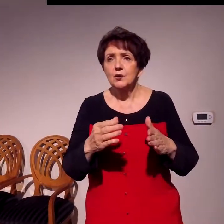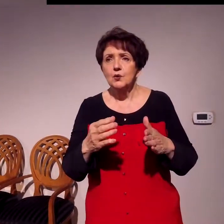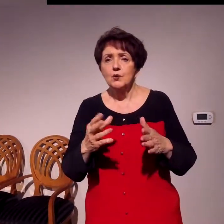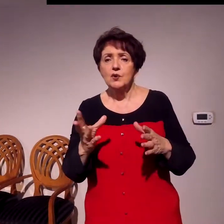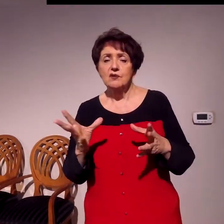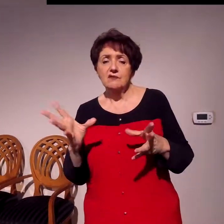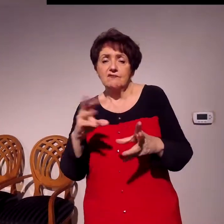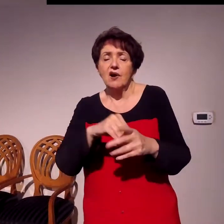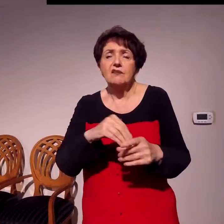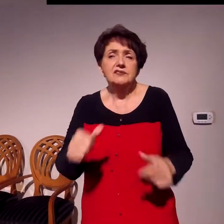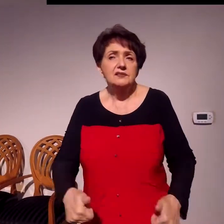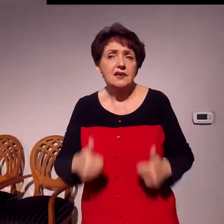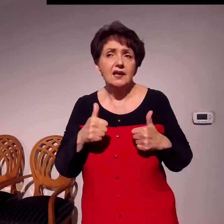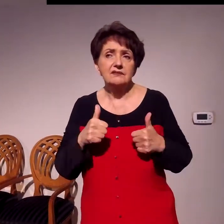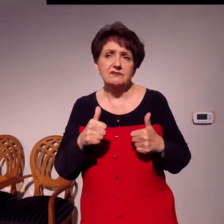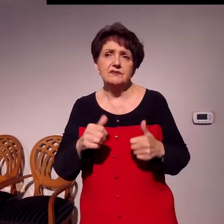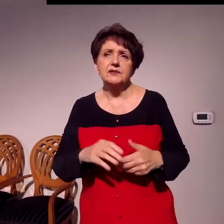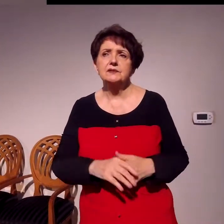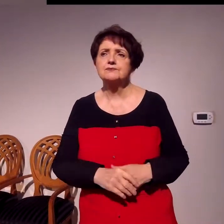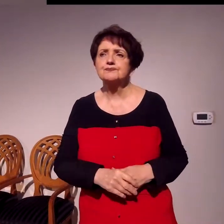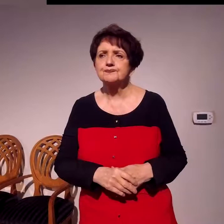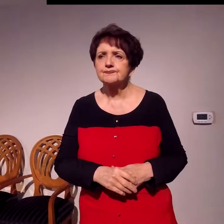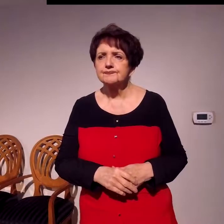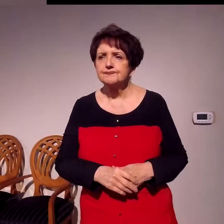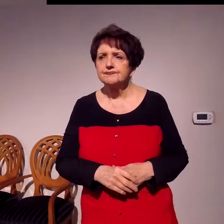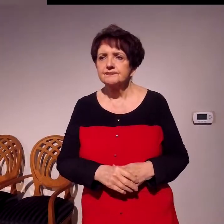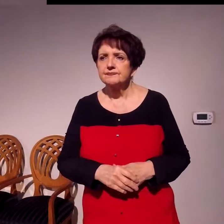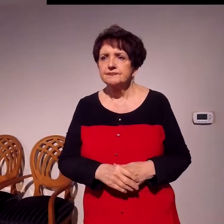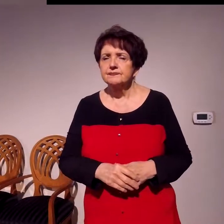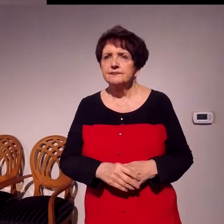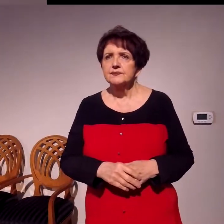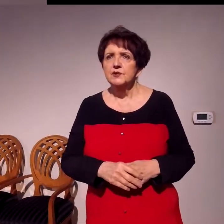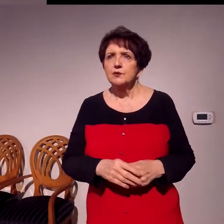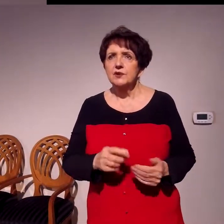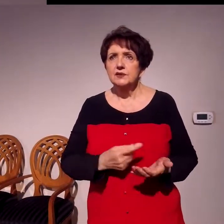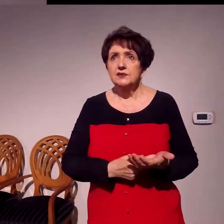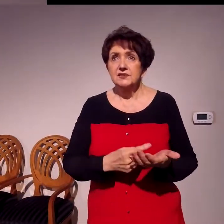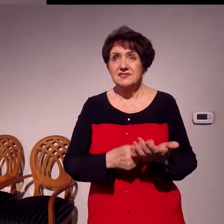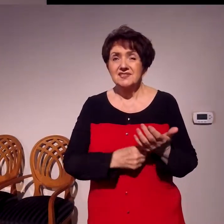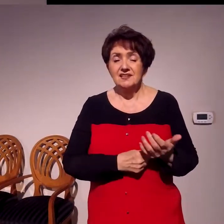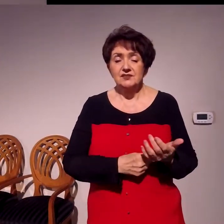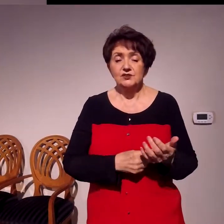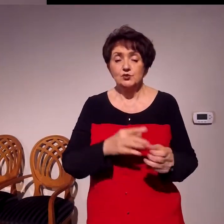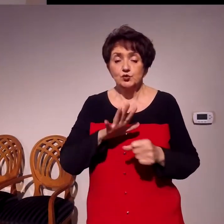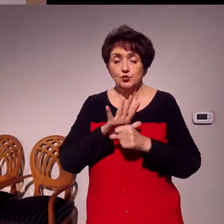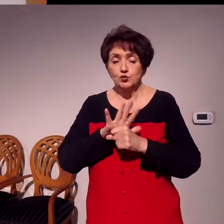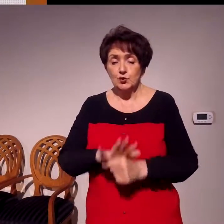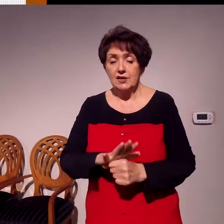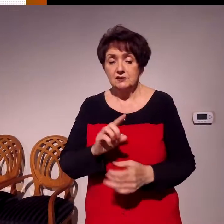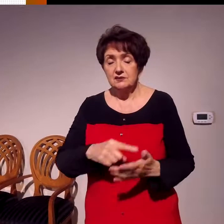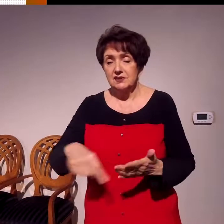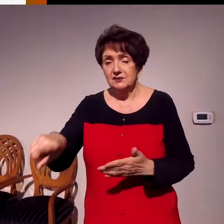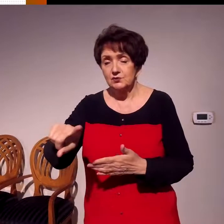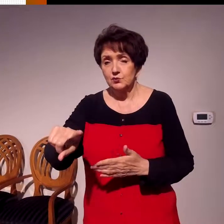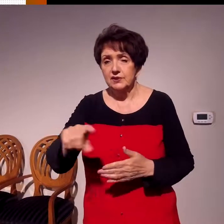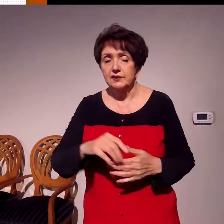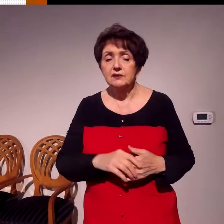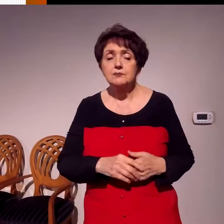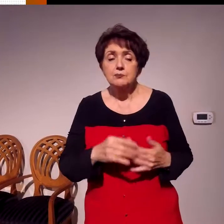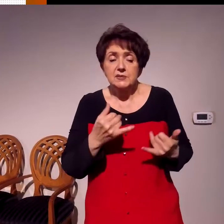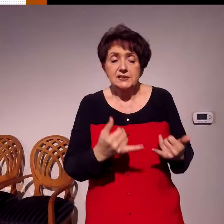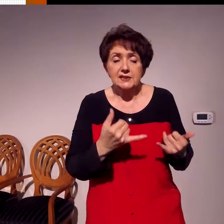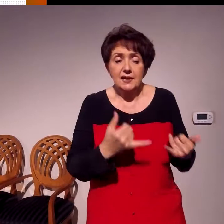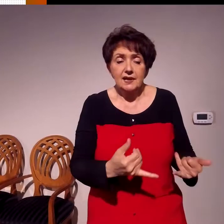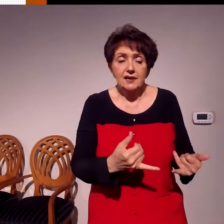life. We're going to spend a lot of time talking about stress and dealing with it next week. Today, we're going to